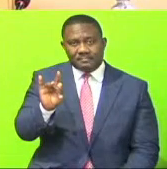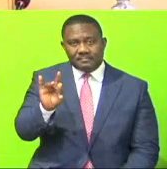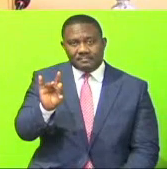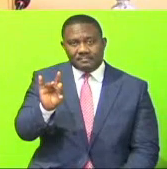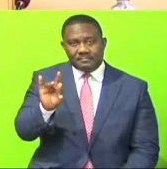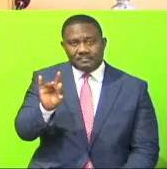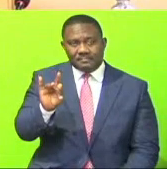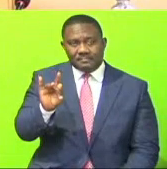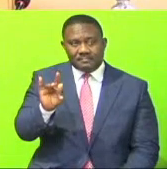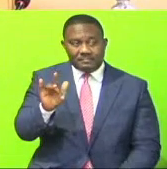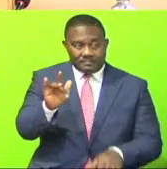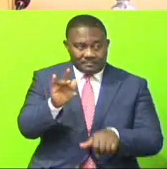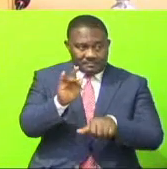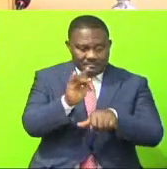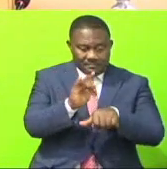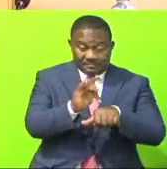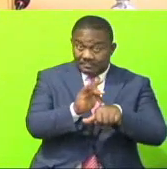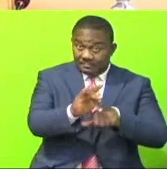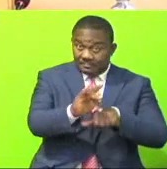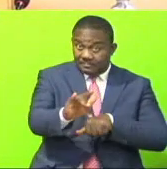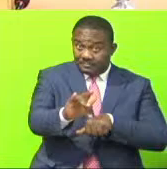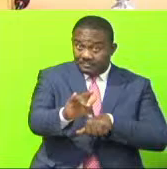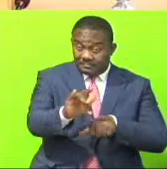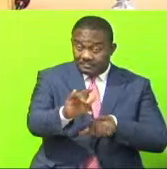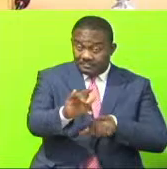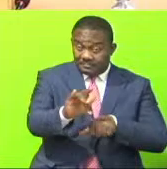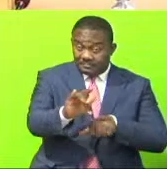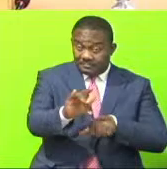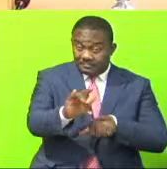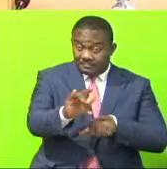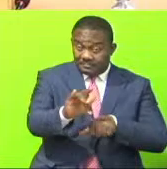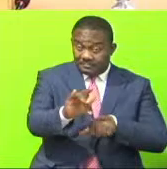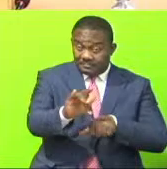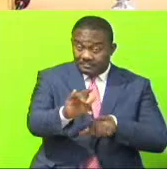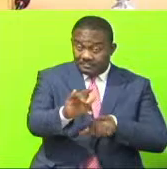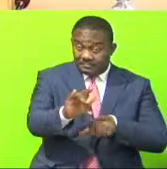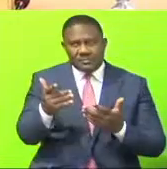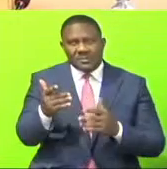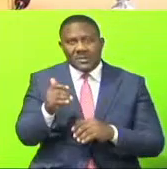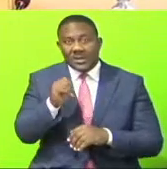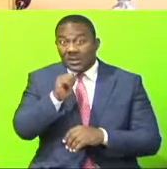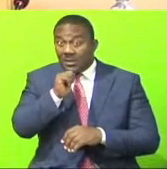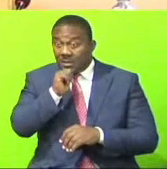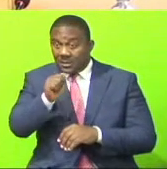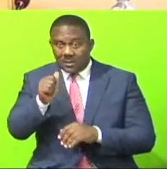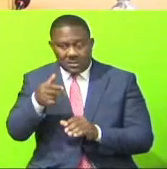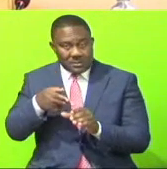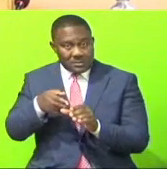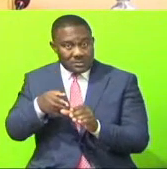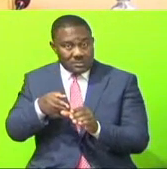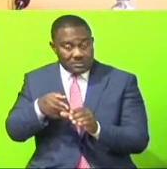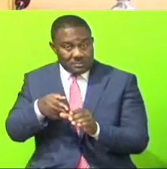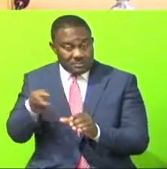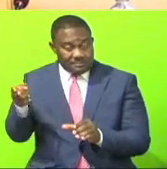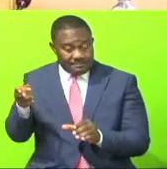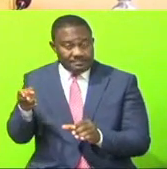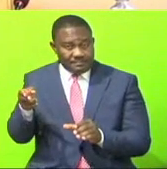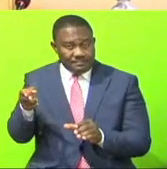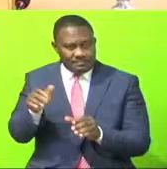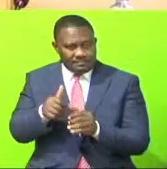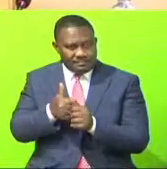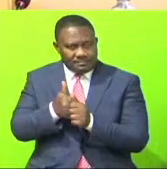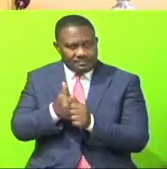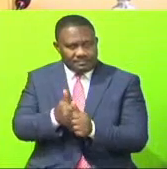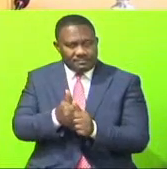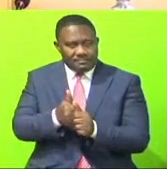vacancy other than resignation, and it was based on Article 97(1)(b) to E